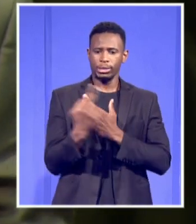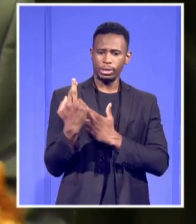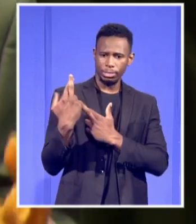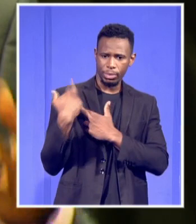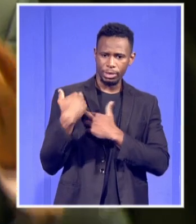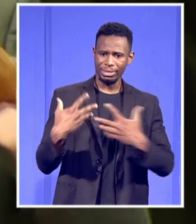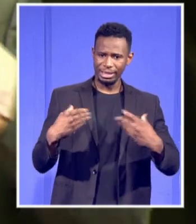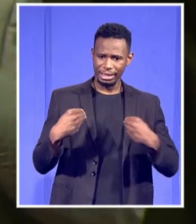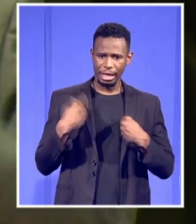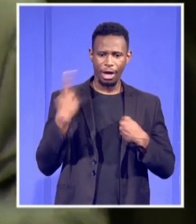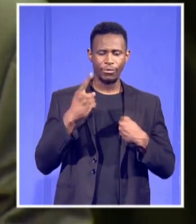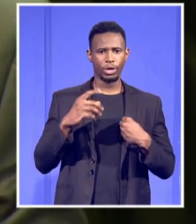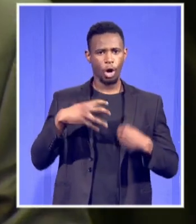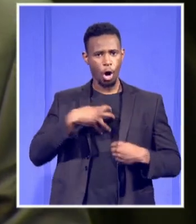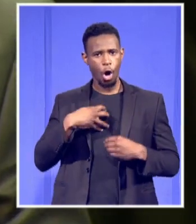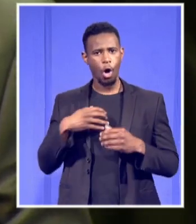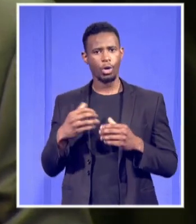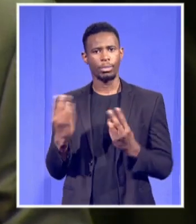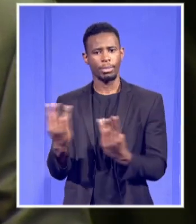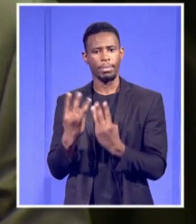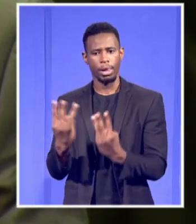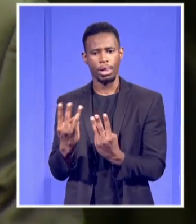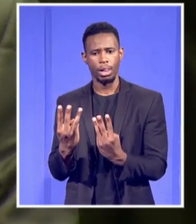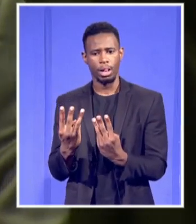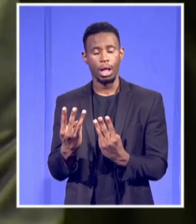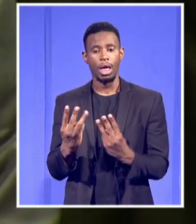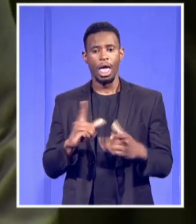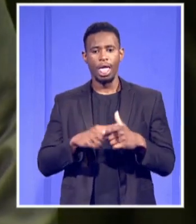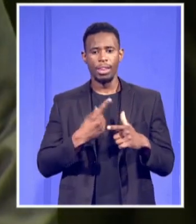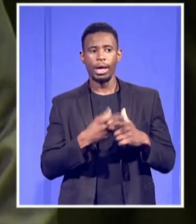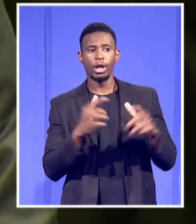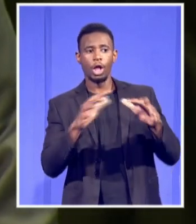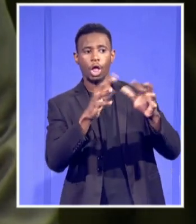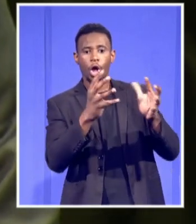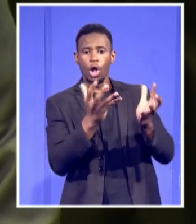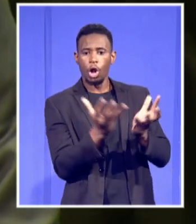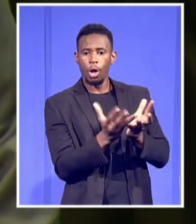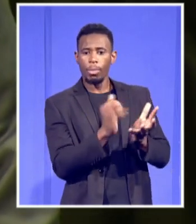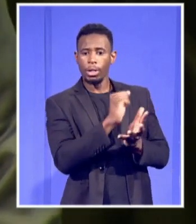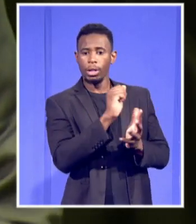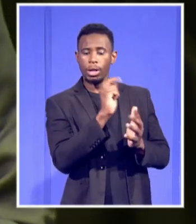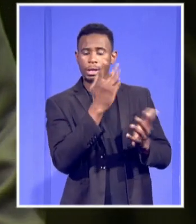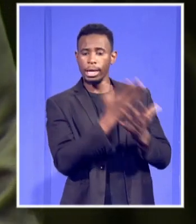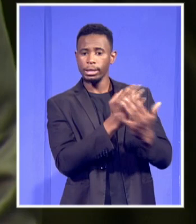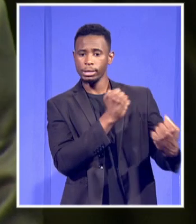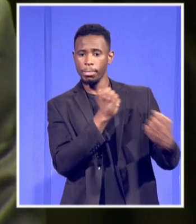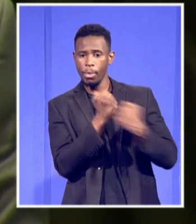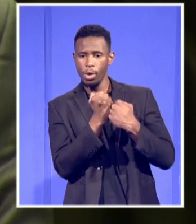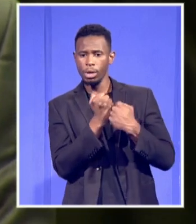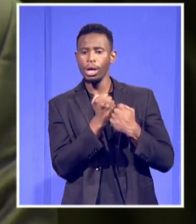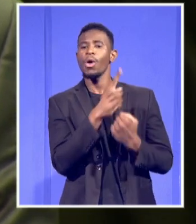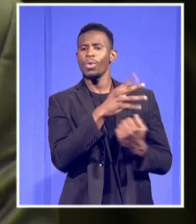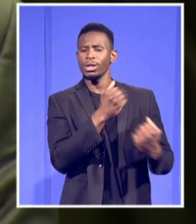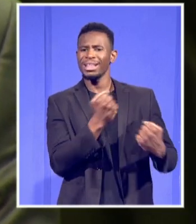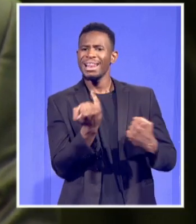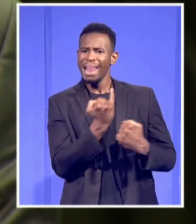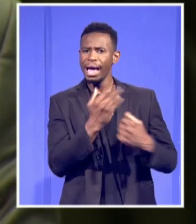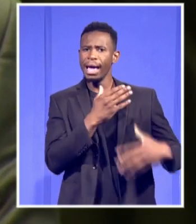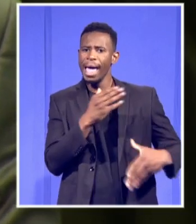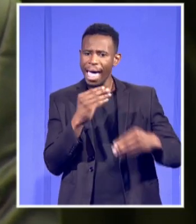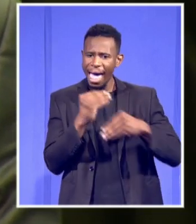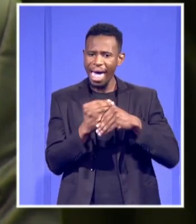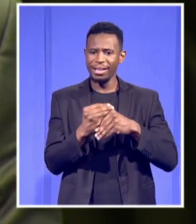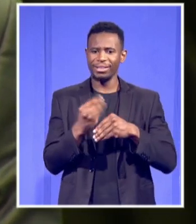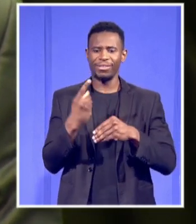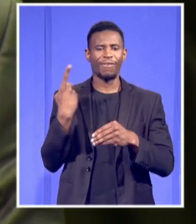And then the global effort to support will add to the total result that we